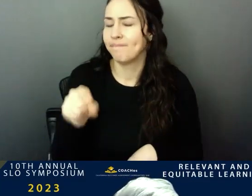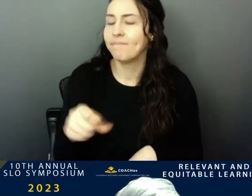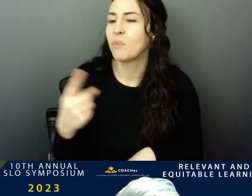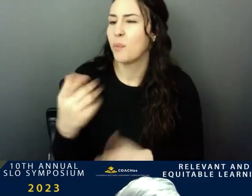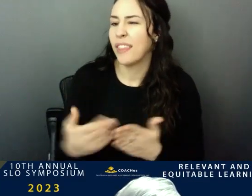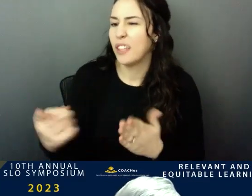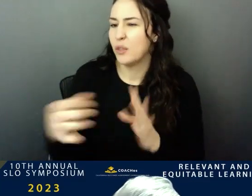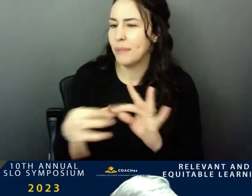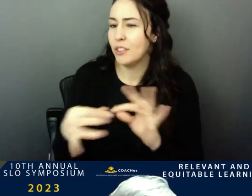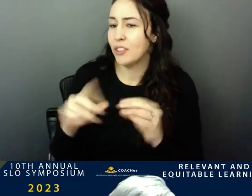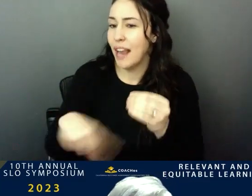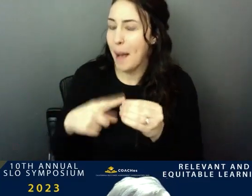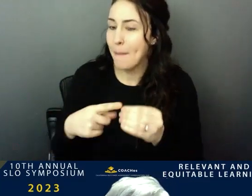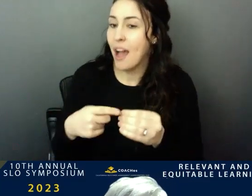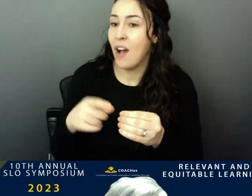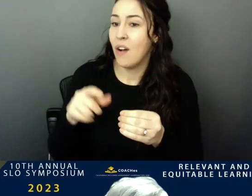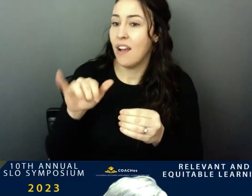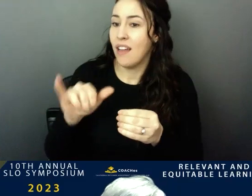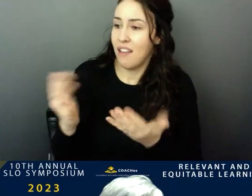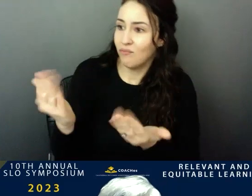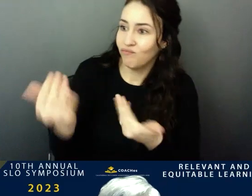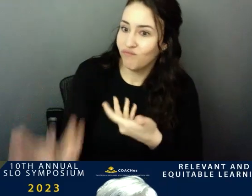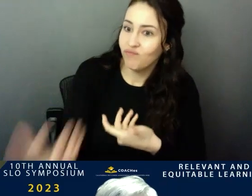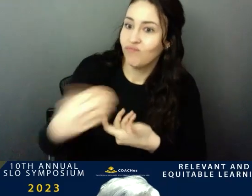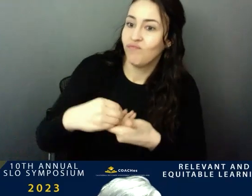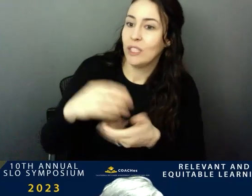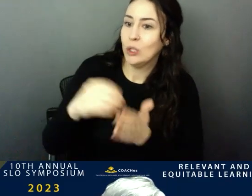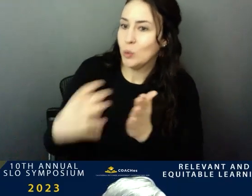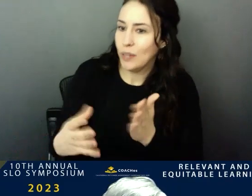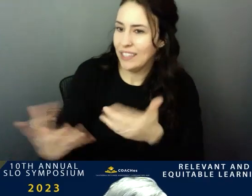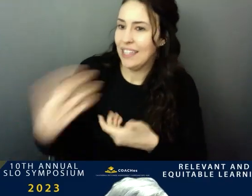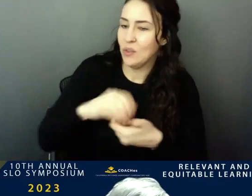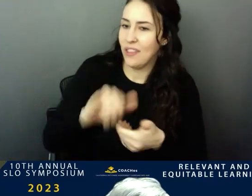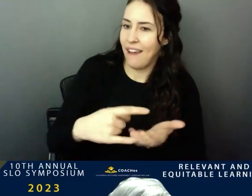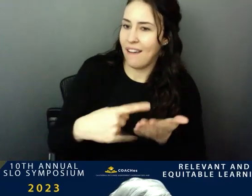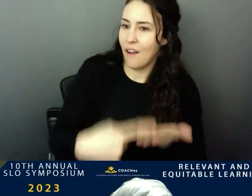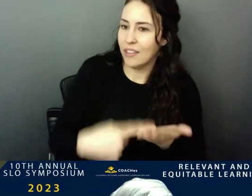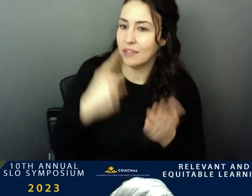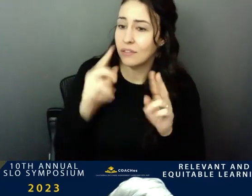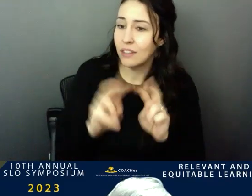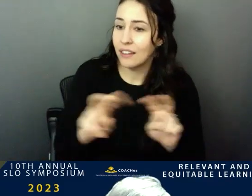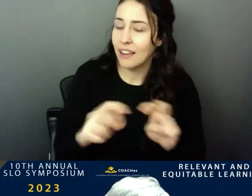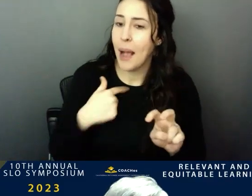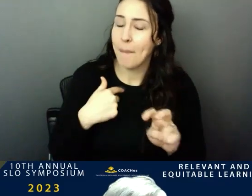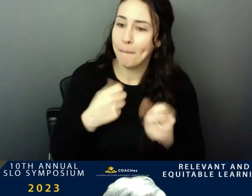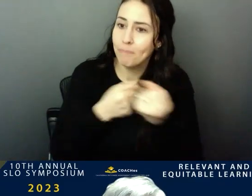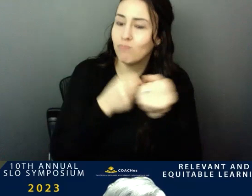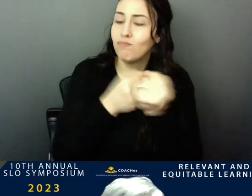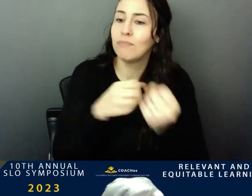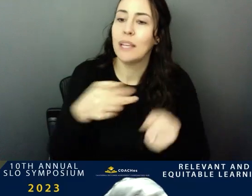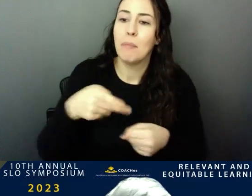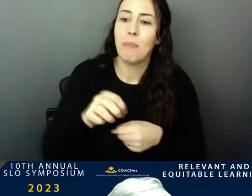bringing students into that conversation on assessment, I'm a big advocate for open pedagogy, and that's co-constructing the